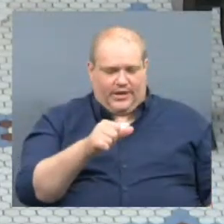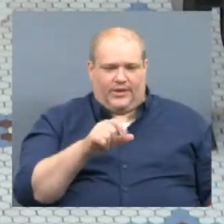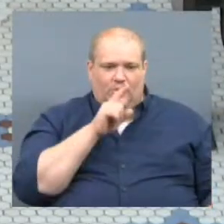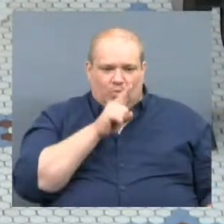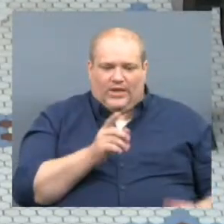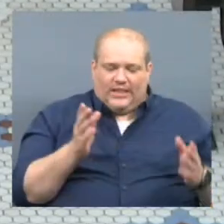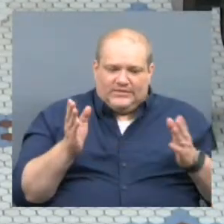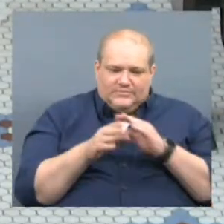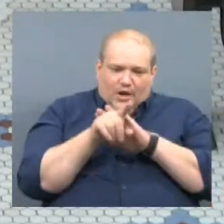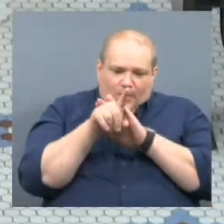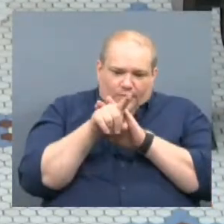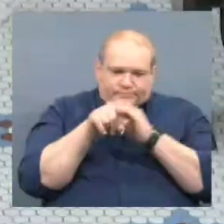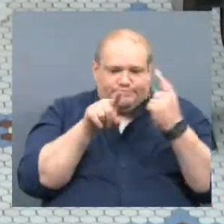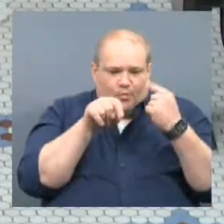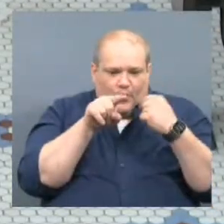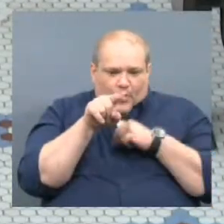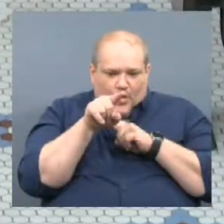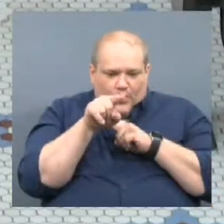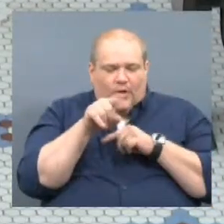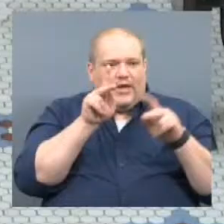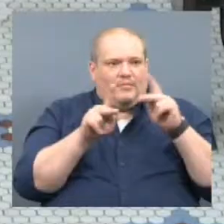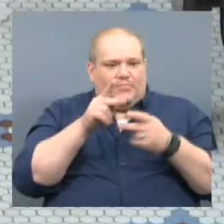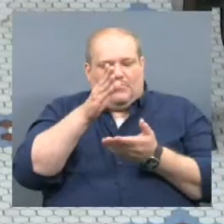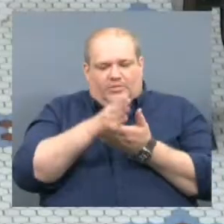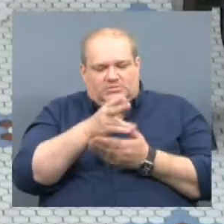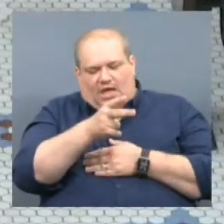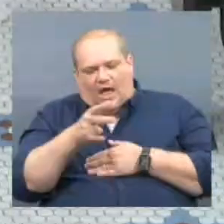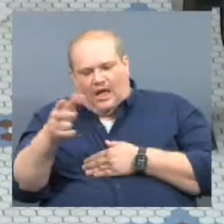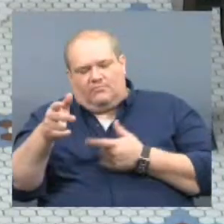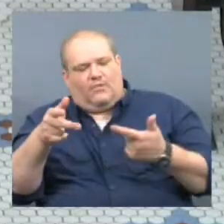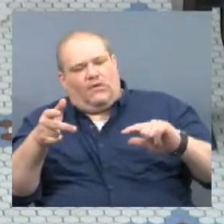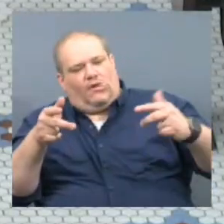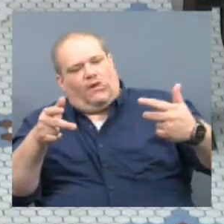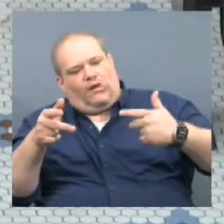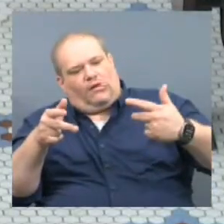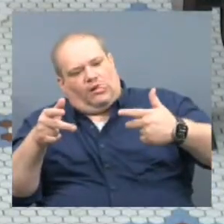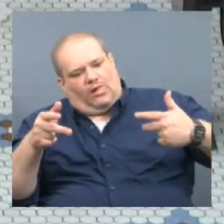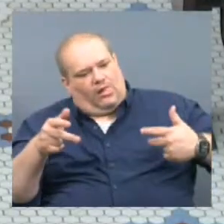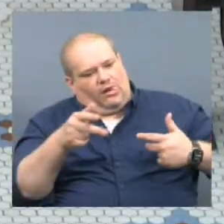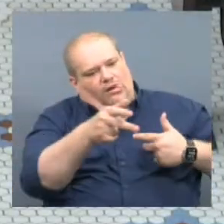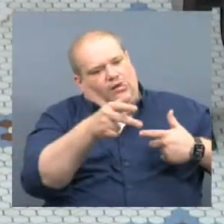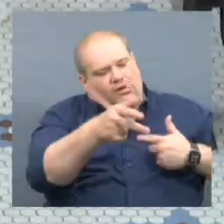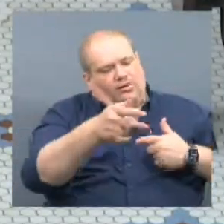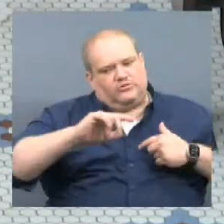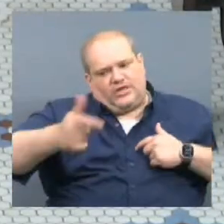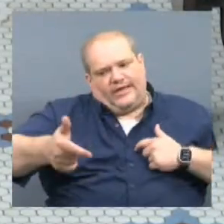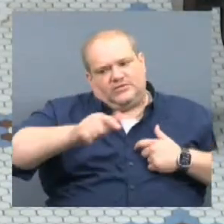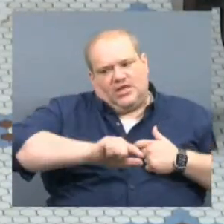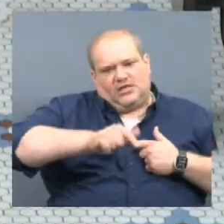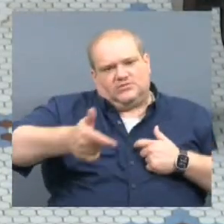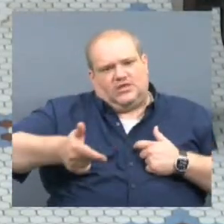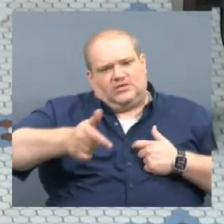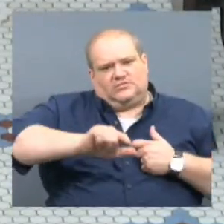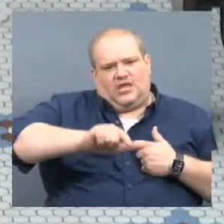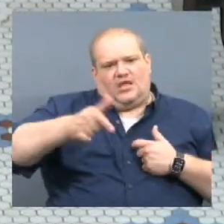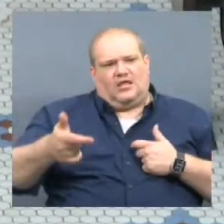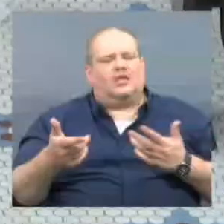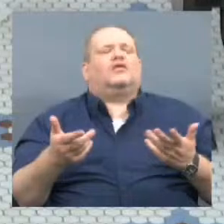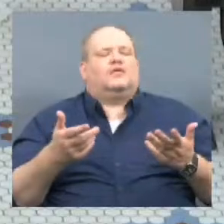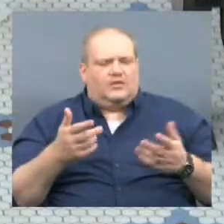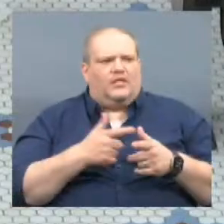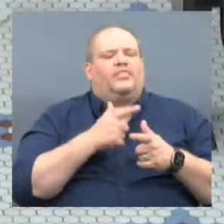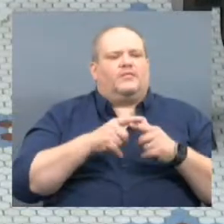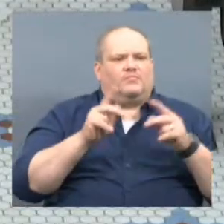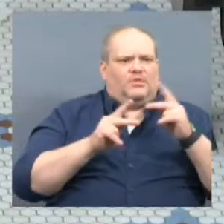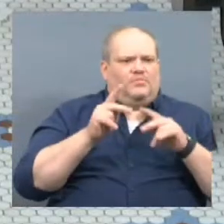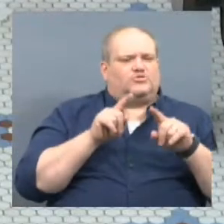really one-way. People stop on one side for the other people to go south and west. They stop on the other side